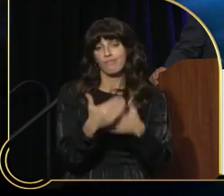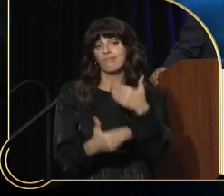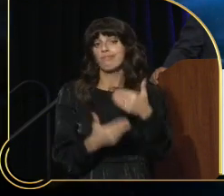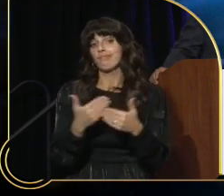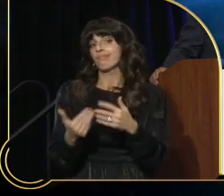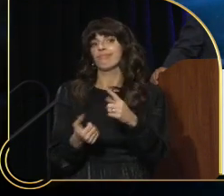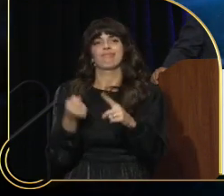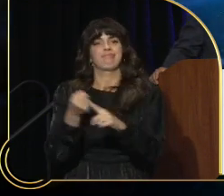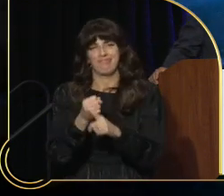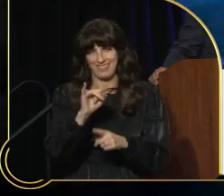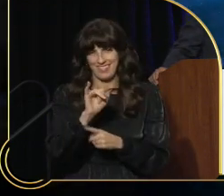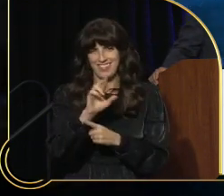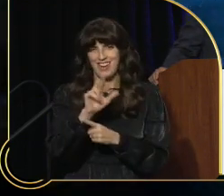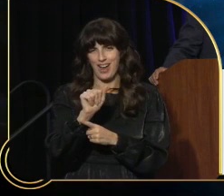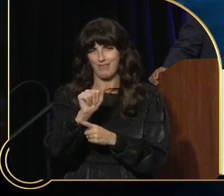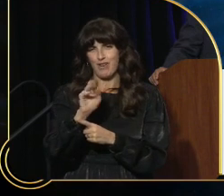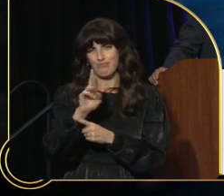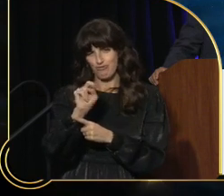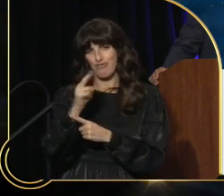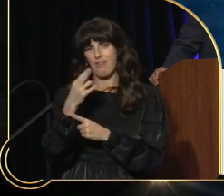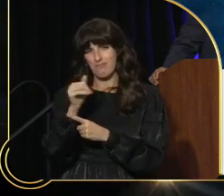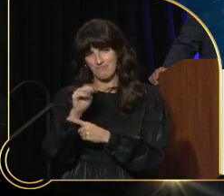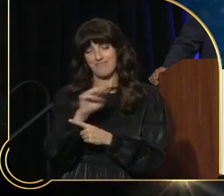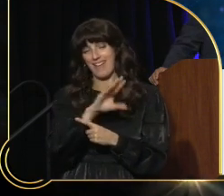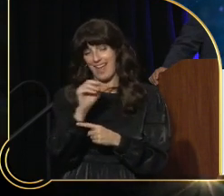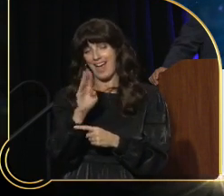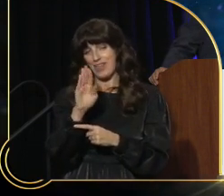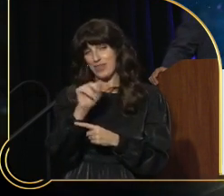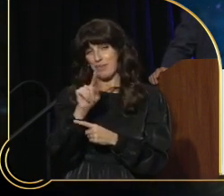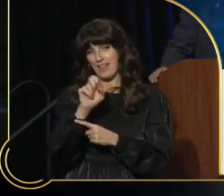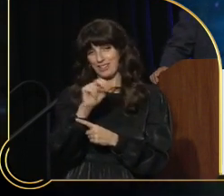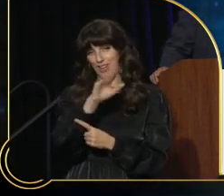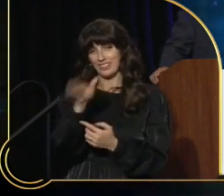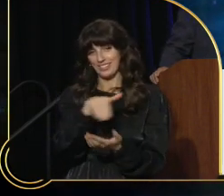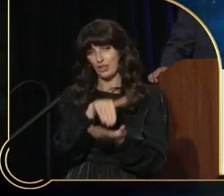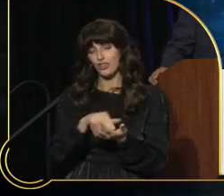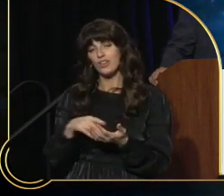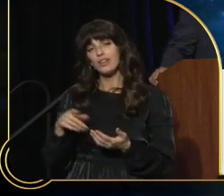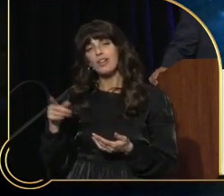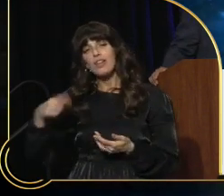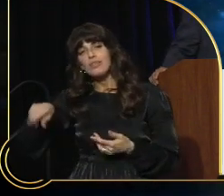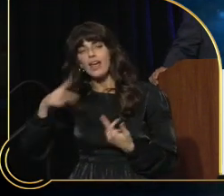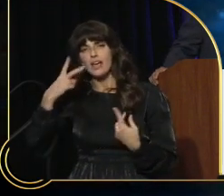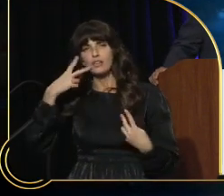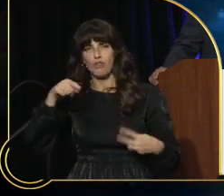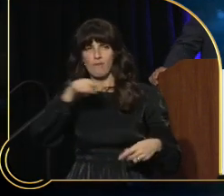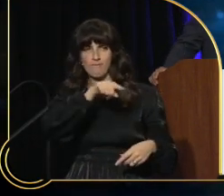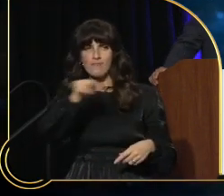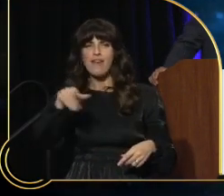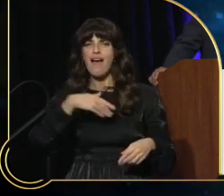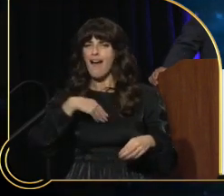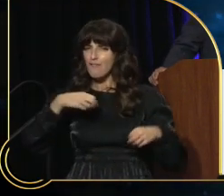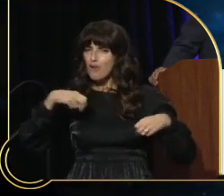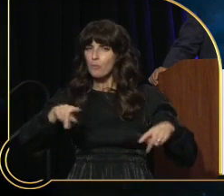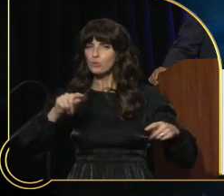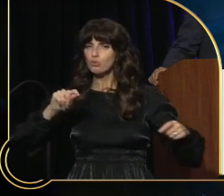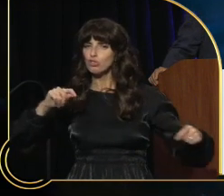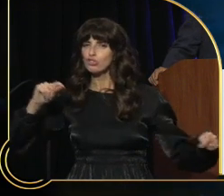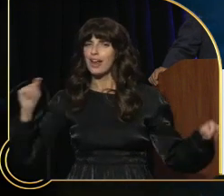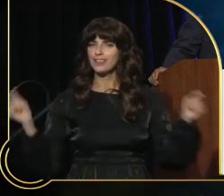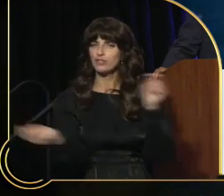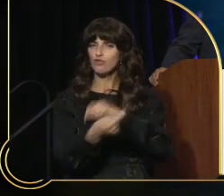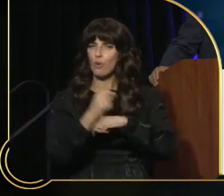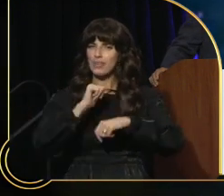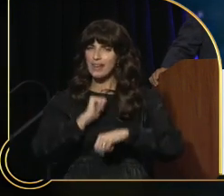Burnham and the Bazelon Center, who saw the opportunity to transform the implementation to